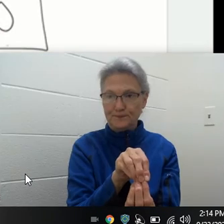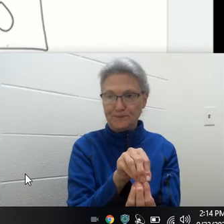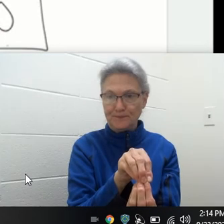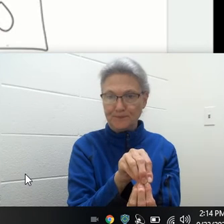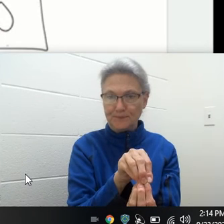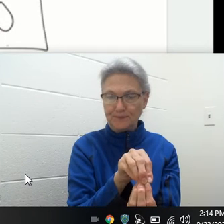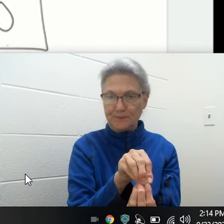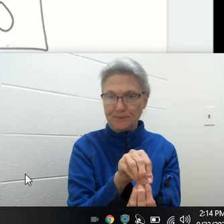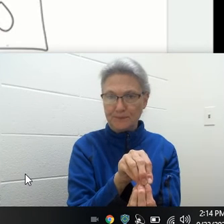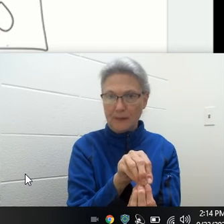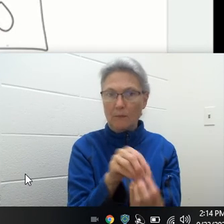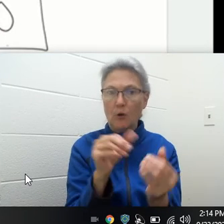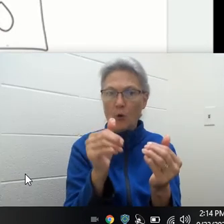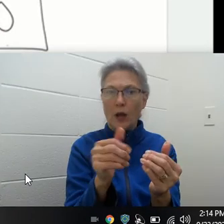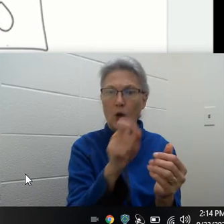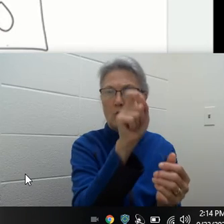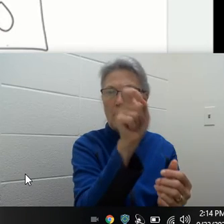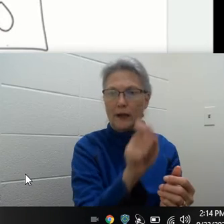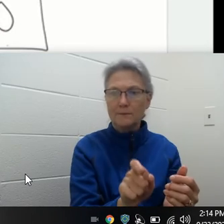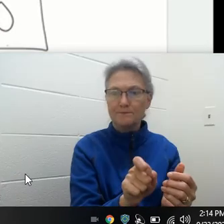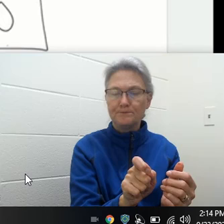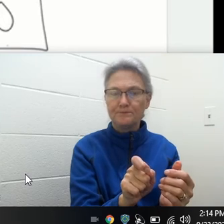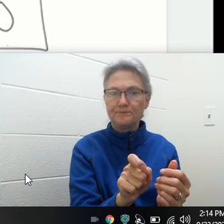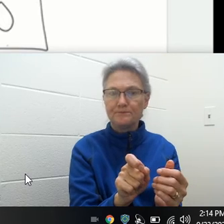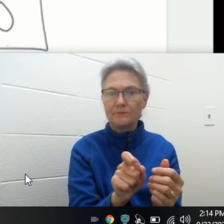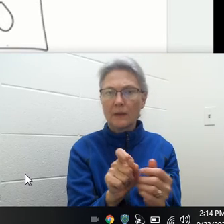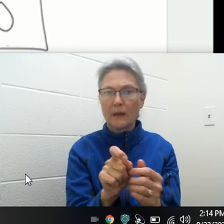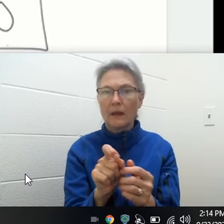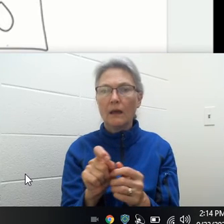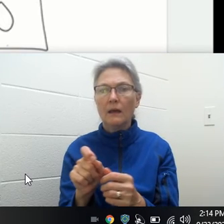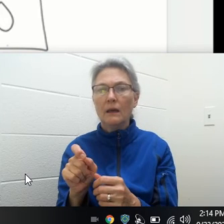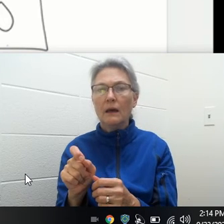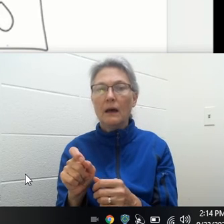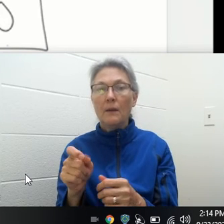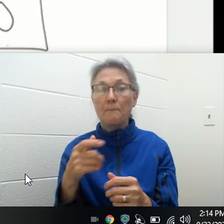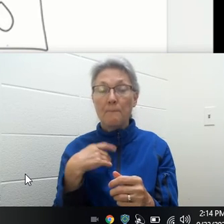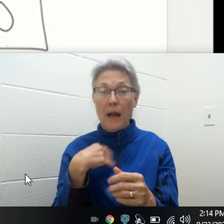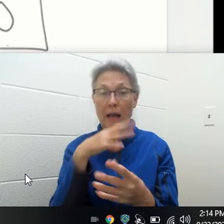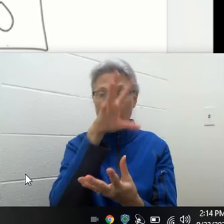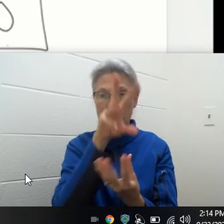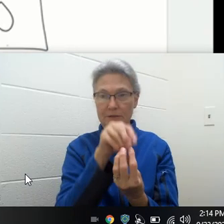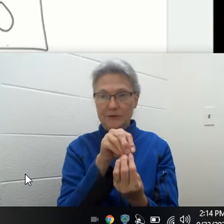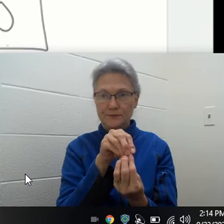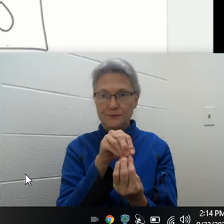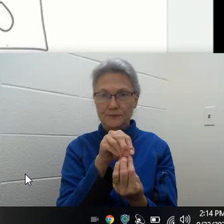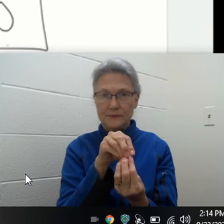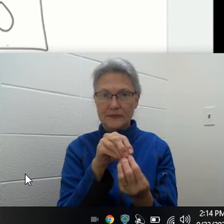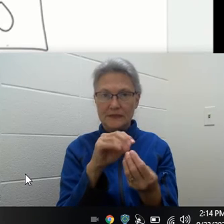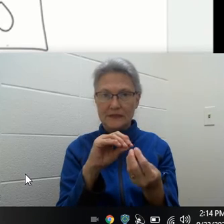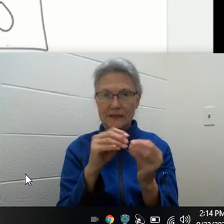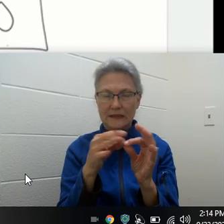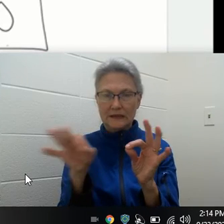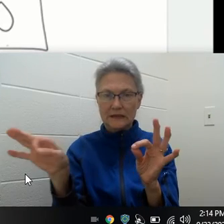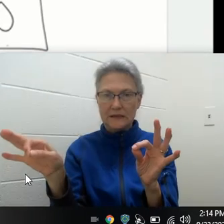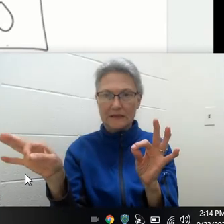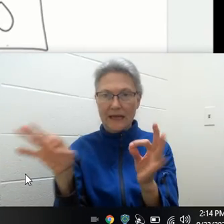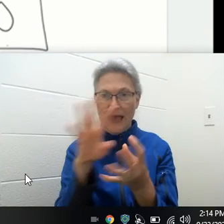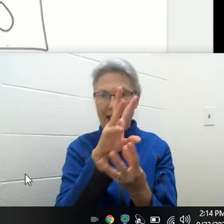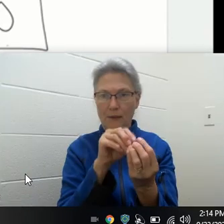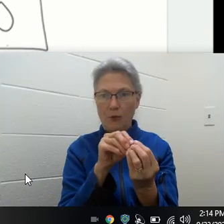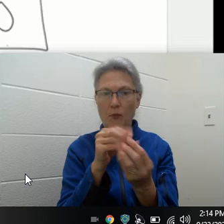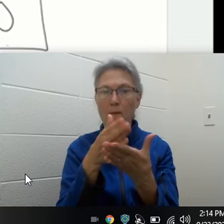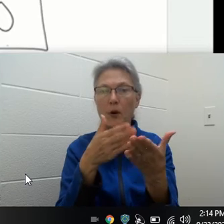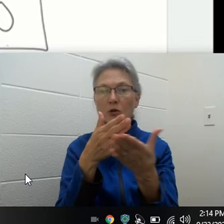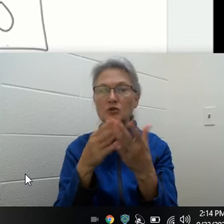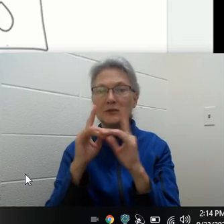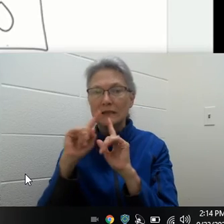up. I'm going to go ahead and just write over here my addition sentence. I need to add up all my partial